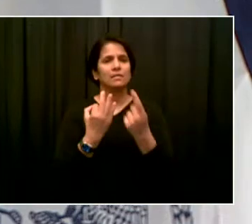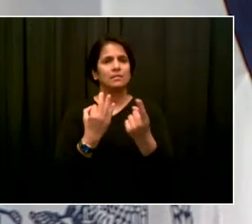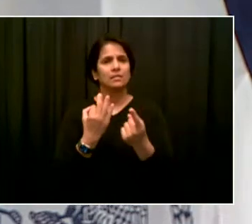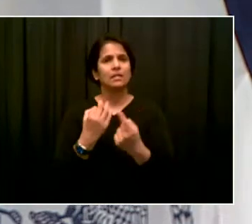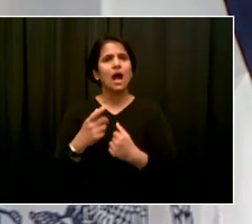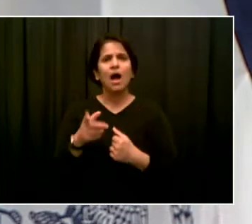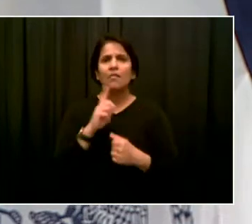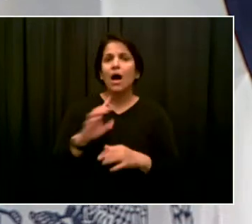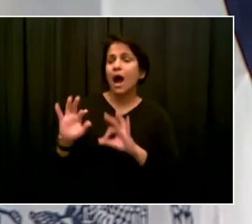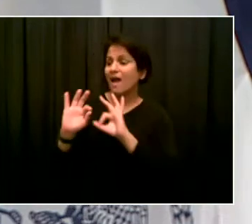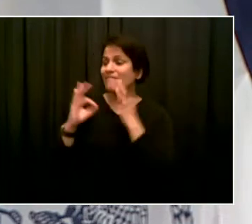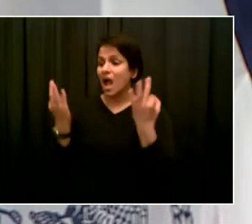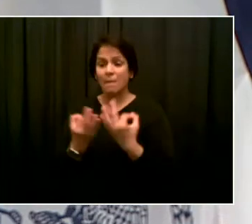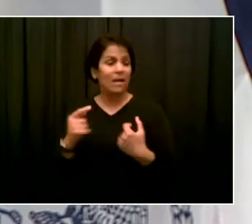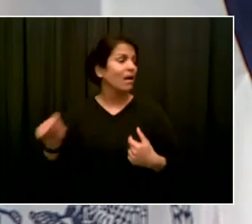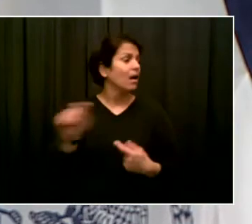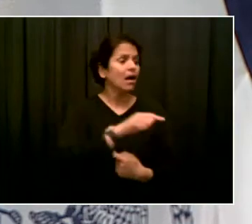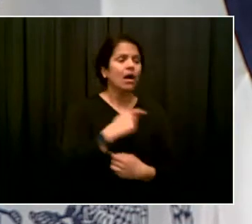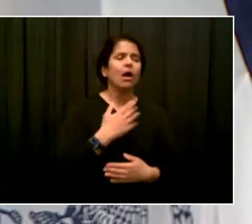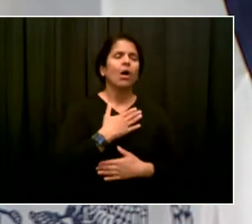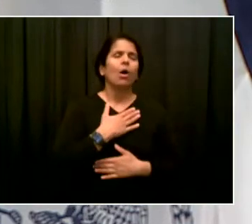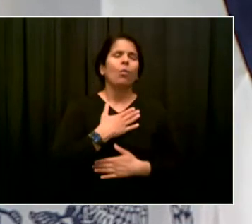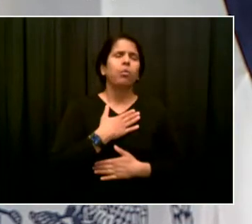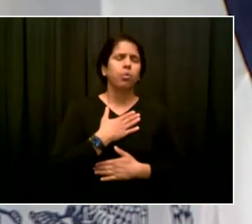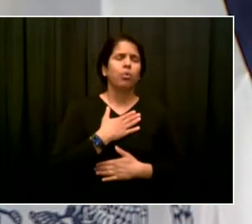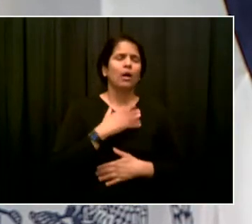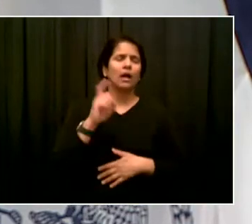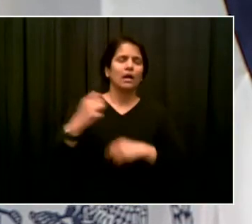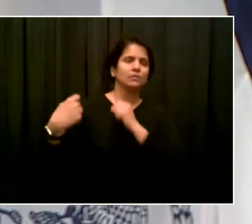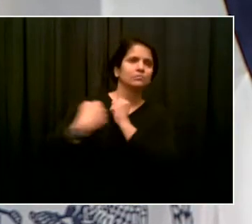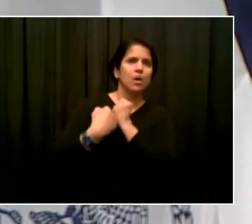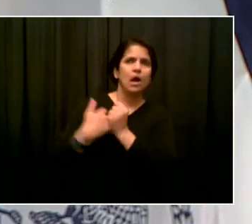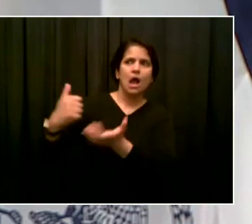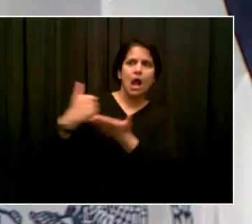have time for two more for today. The next is Abu from Bangla Patrika.